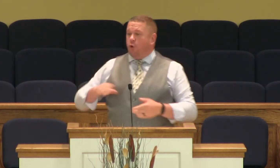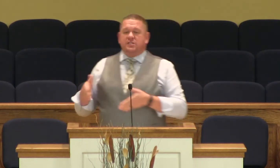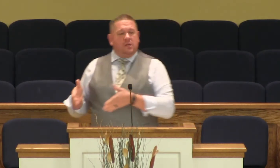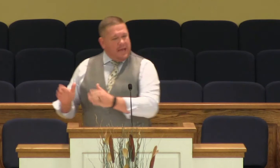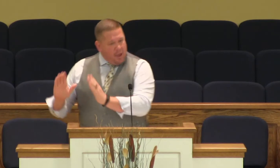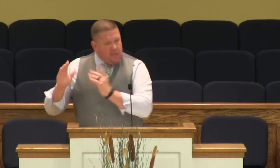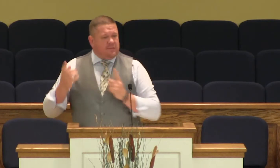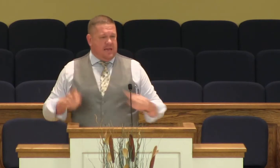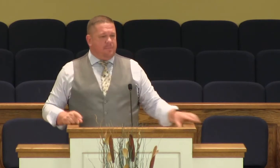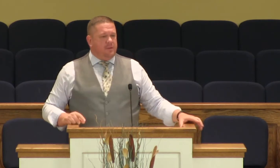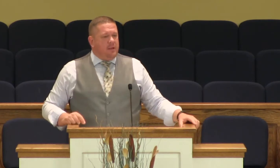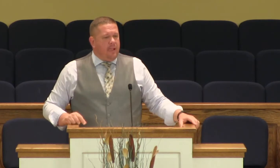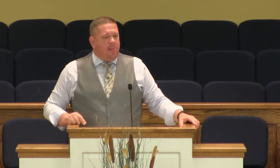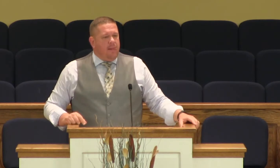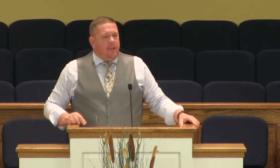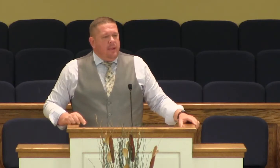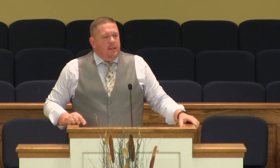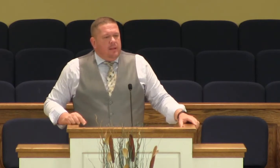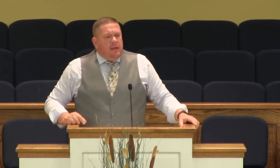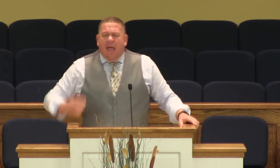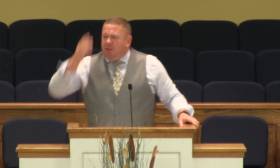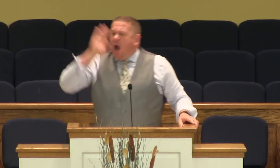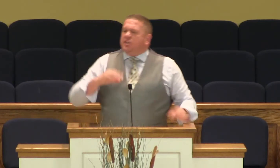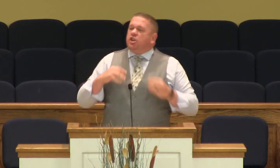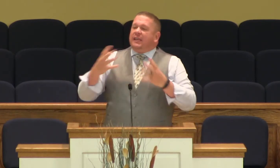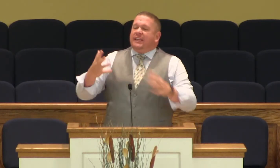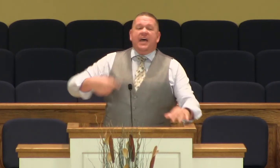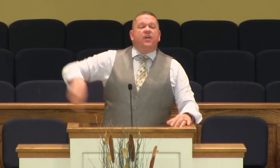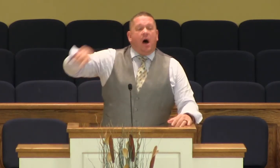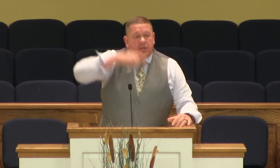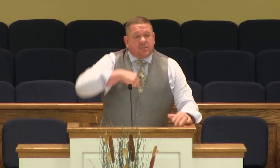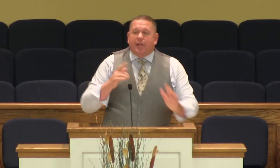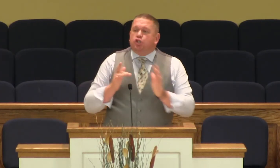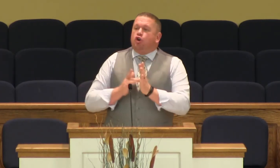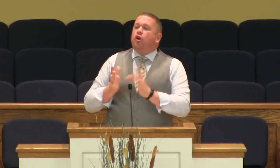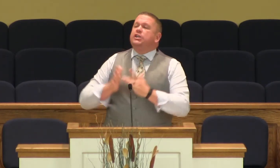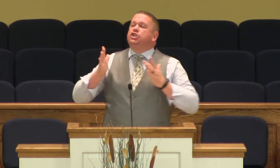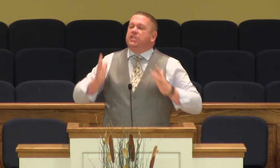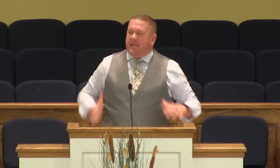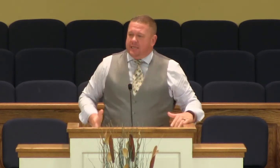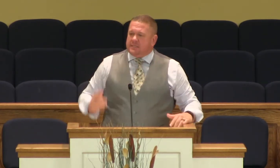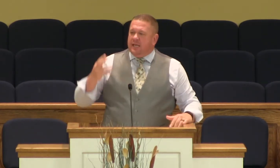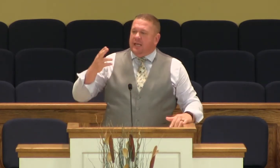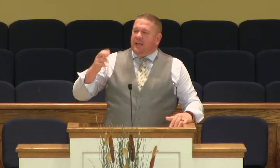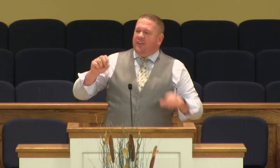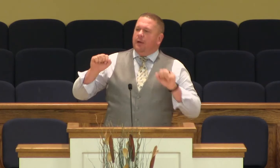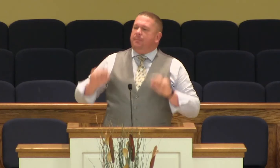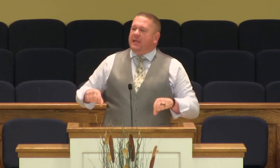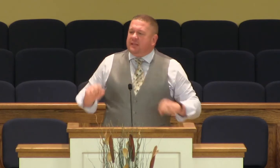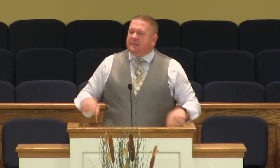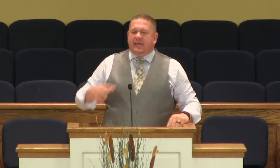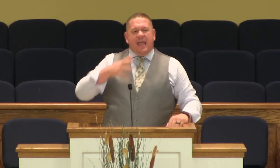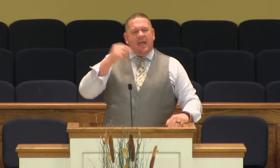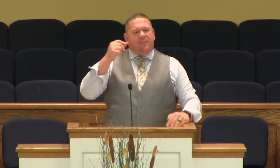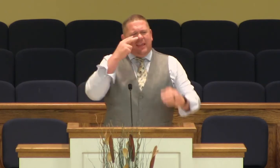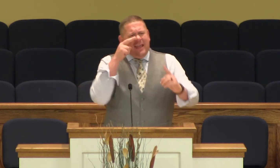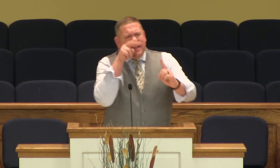God, of course, is allowing it to happen. And God is going to give us as Christians